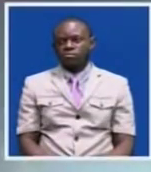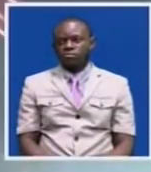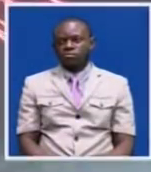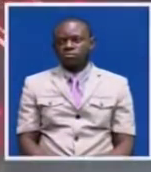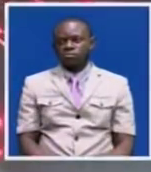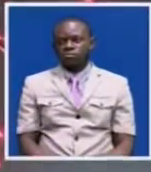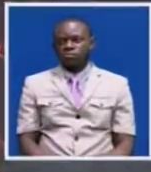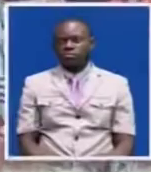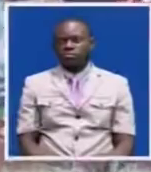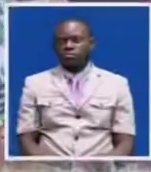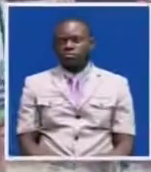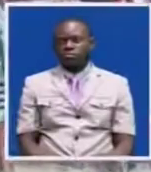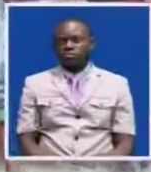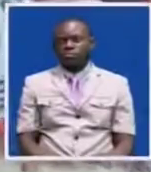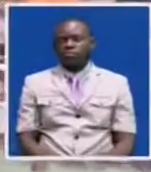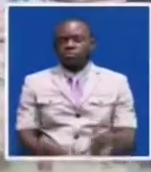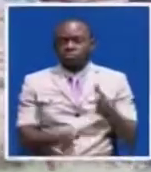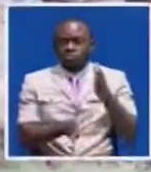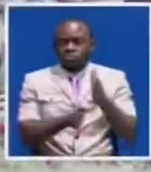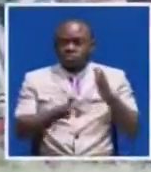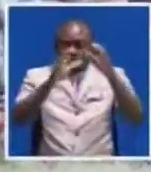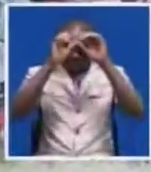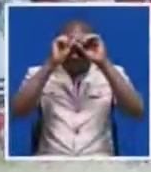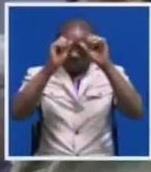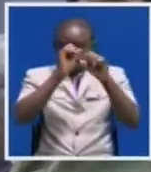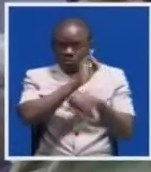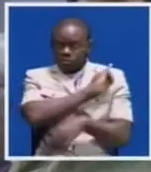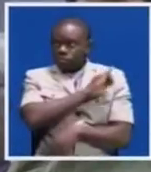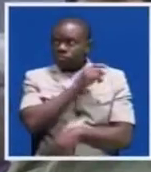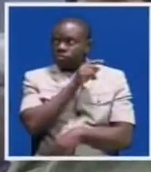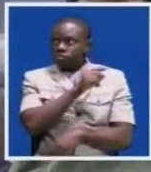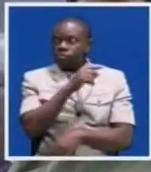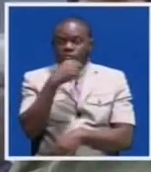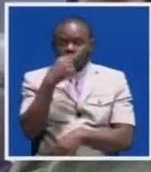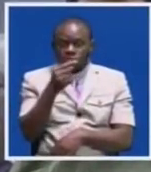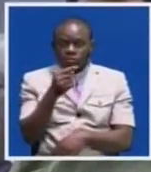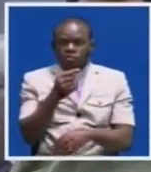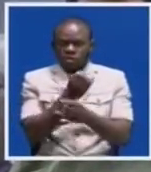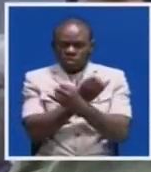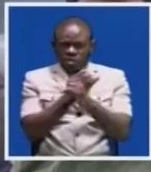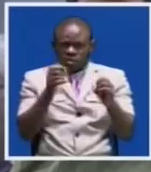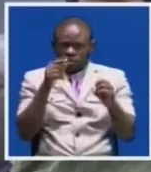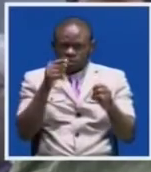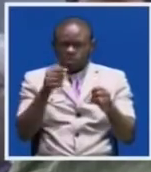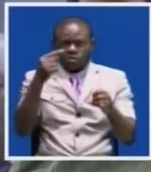Vice President Inonge Wina says government is devoted to honoring the promise of independence.